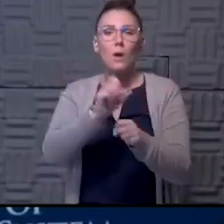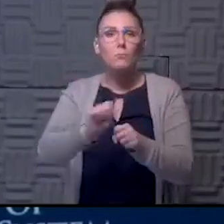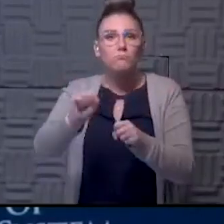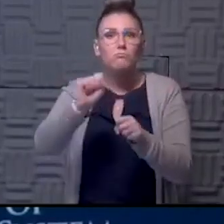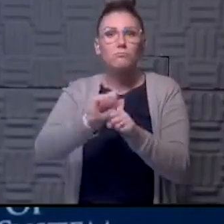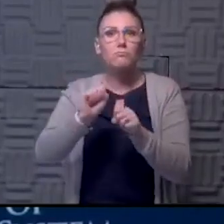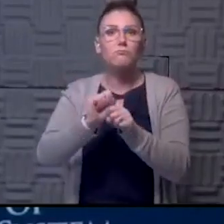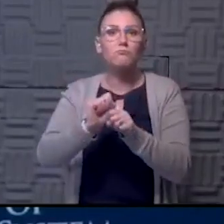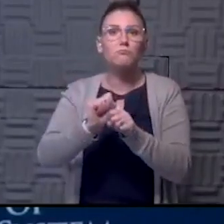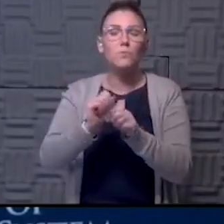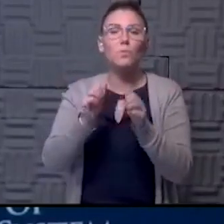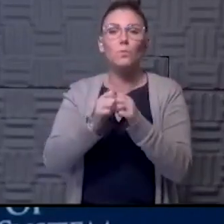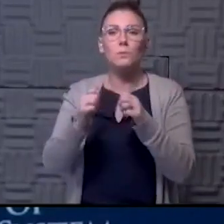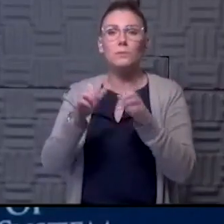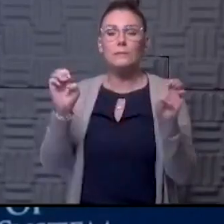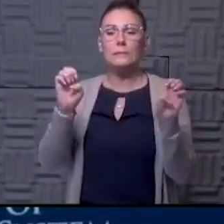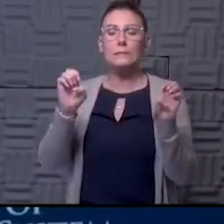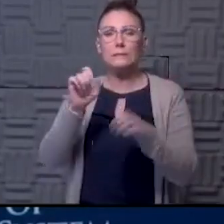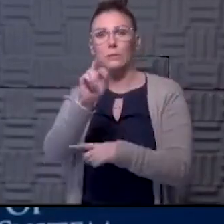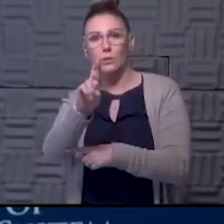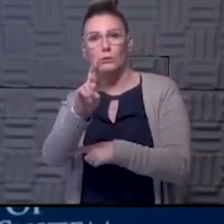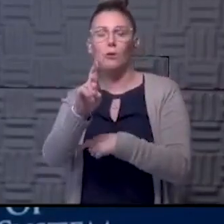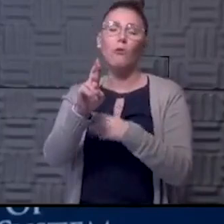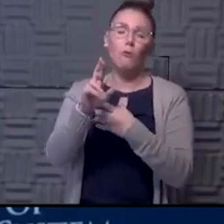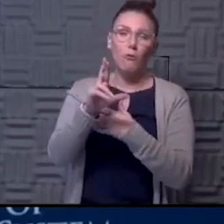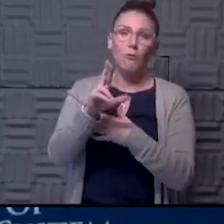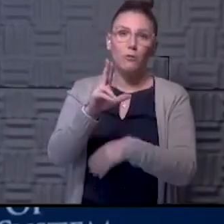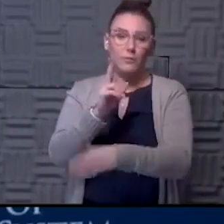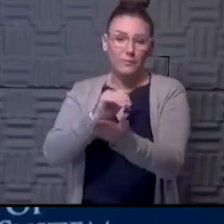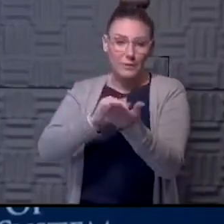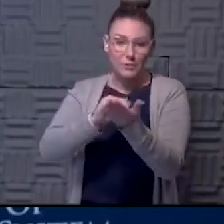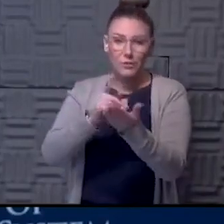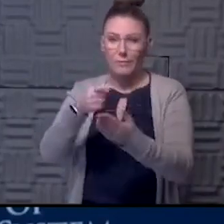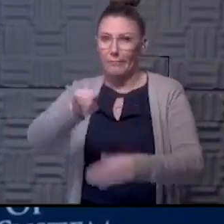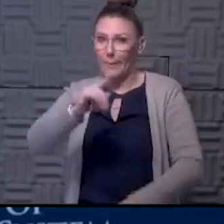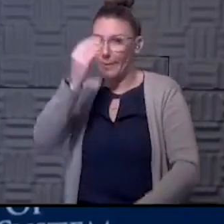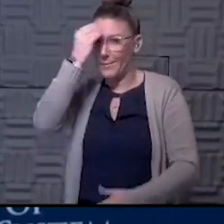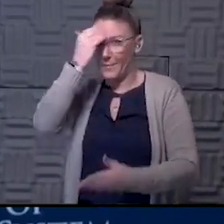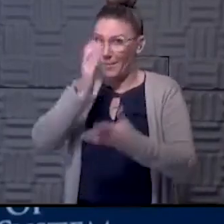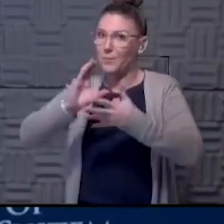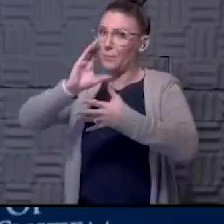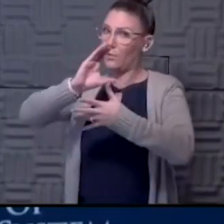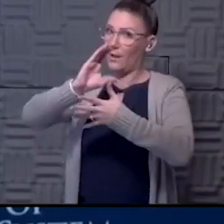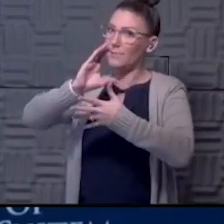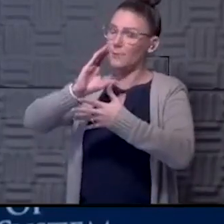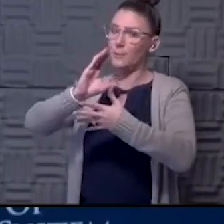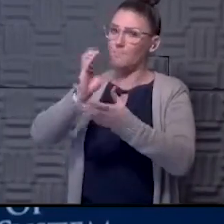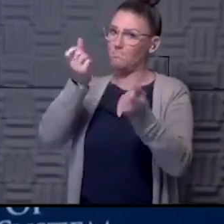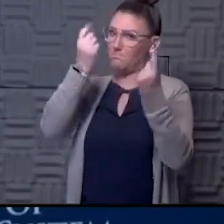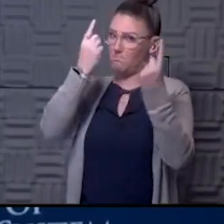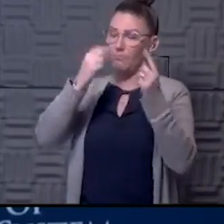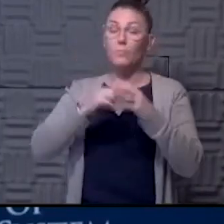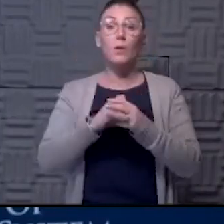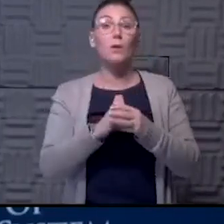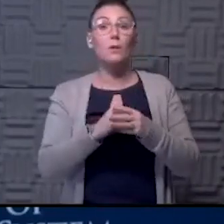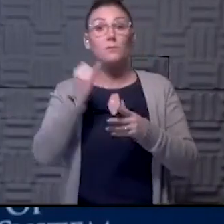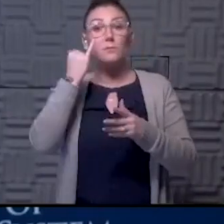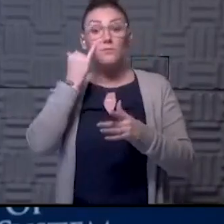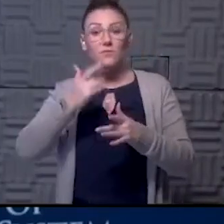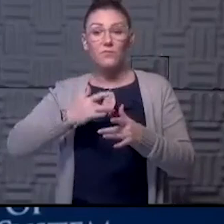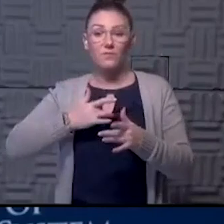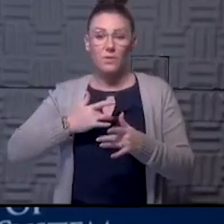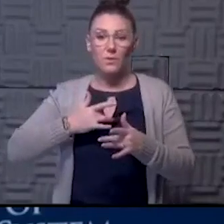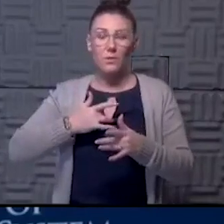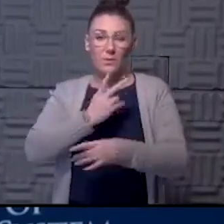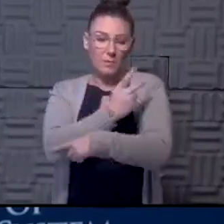our emergency room physicians, and they're very, attuned and know what this criteria is. So if they feel like the patient does